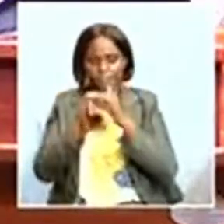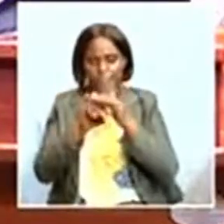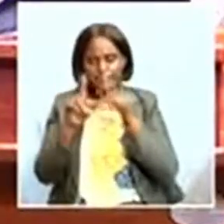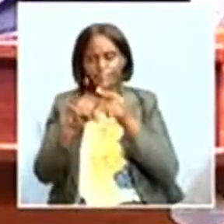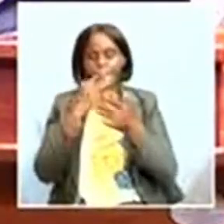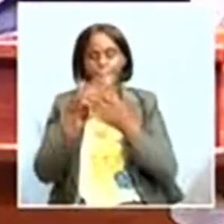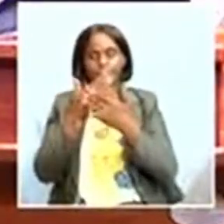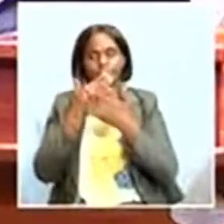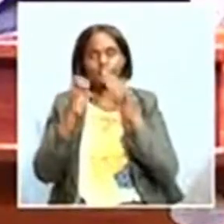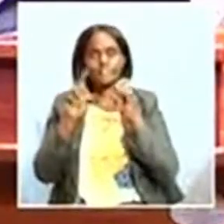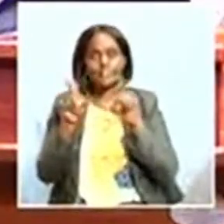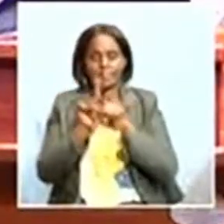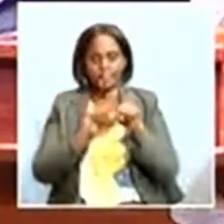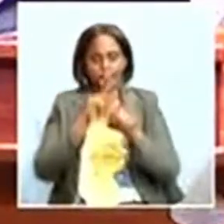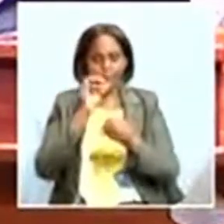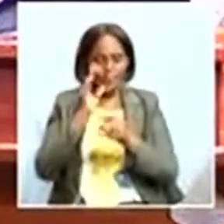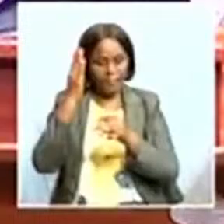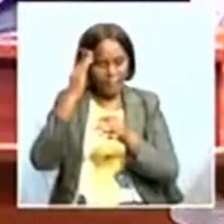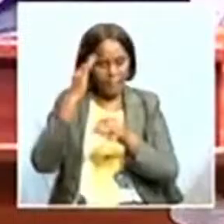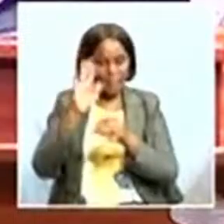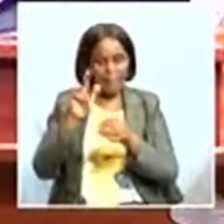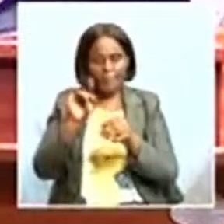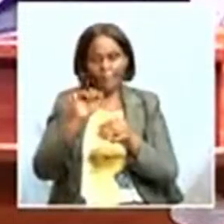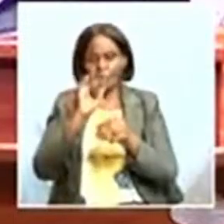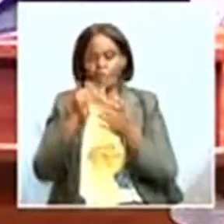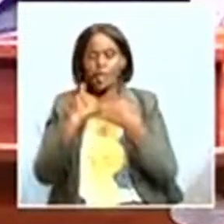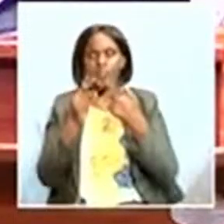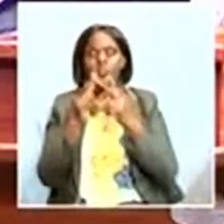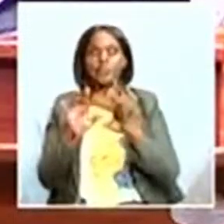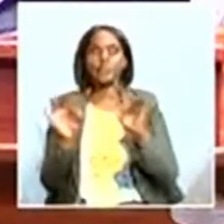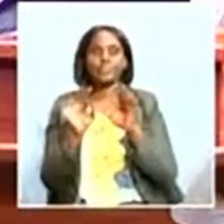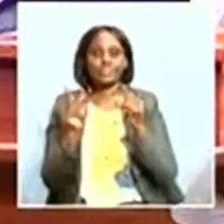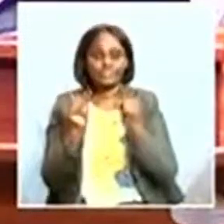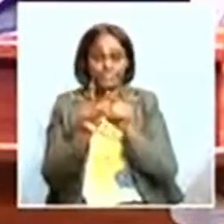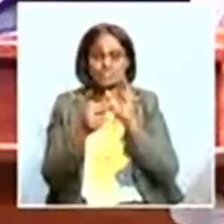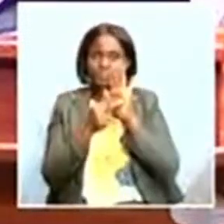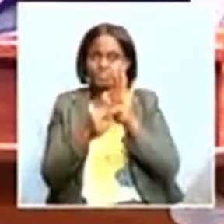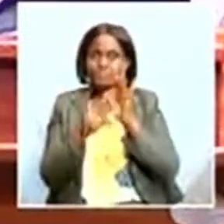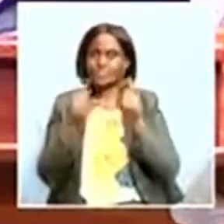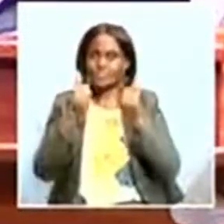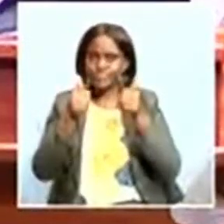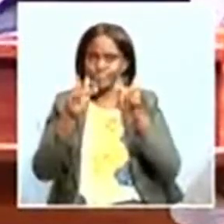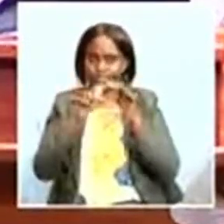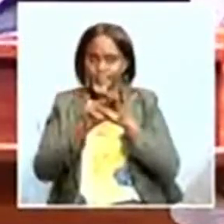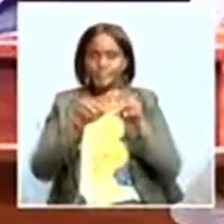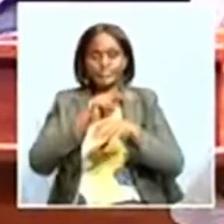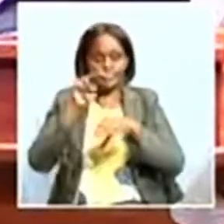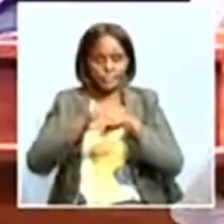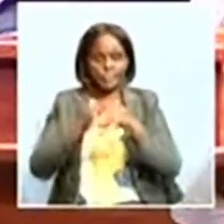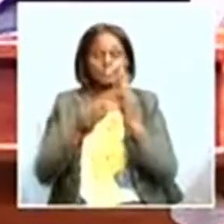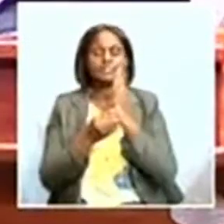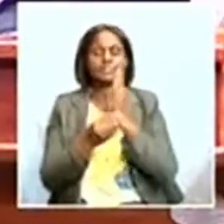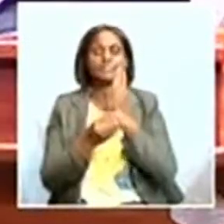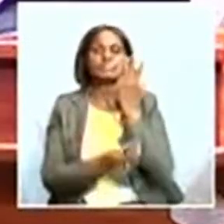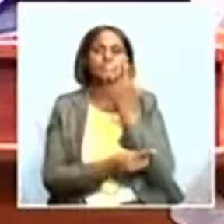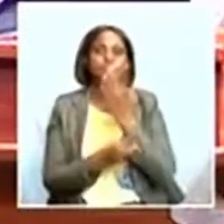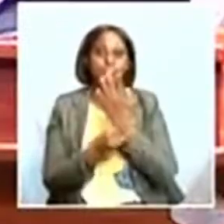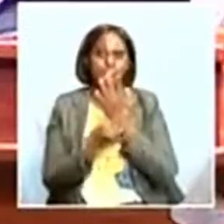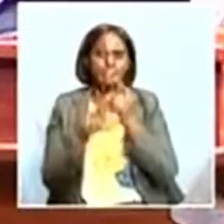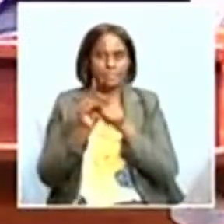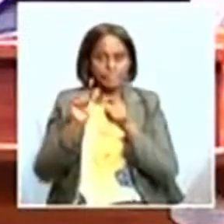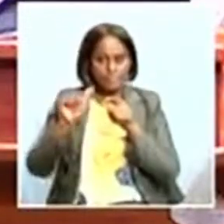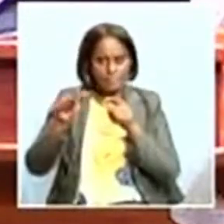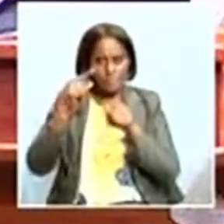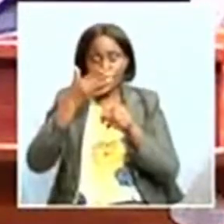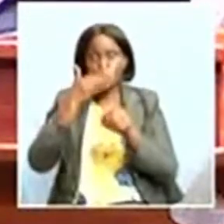quality education, recognizing it is the greatest equalizer in driving national development. As part of